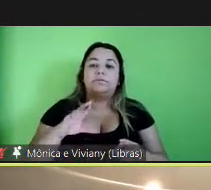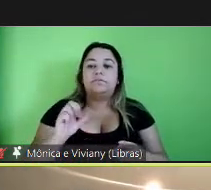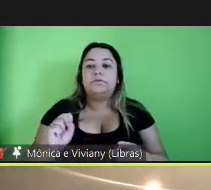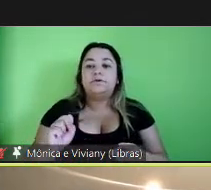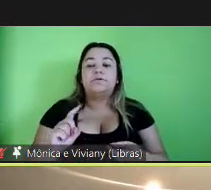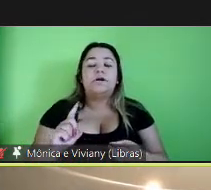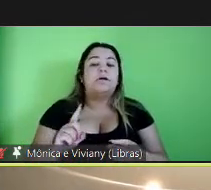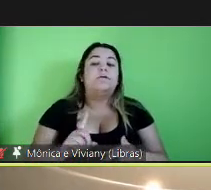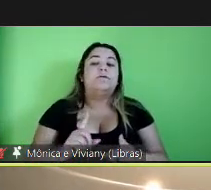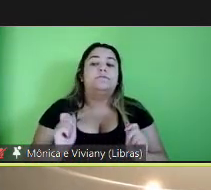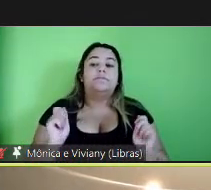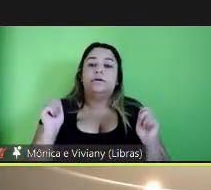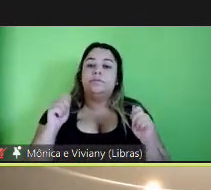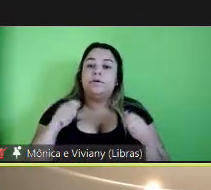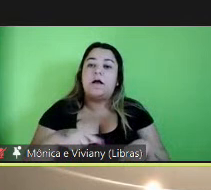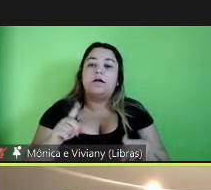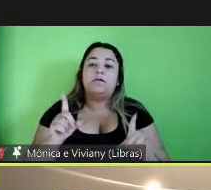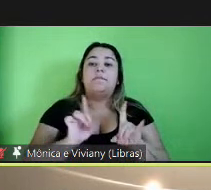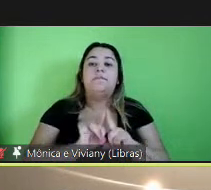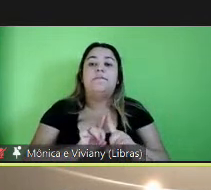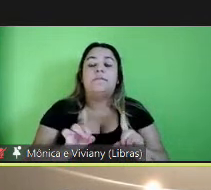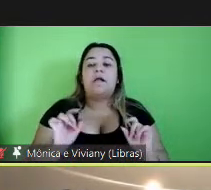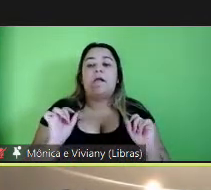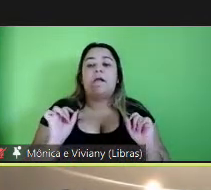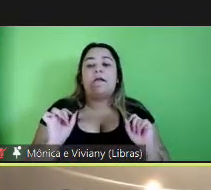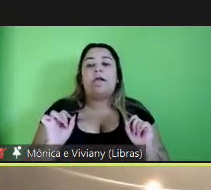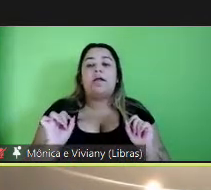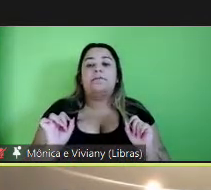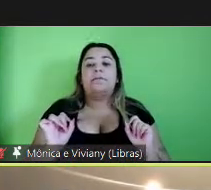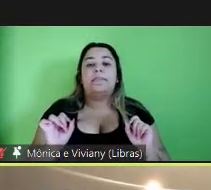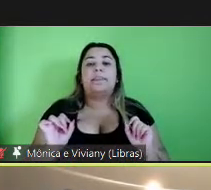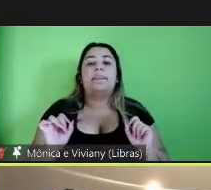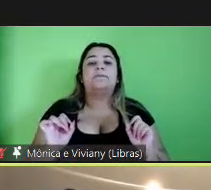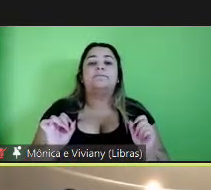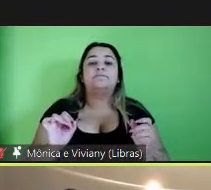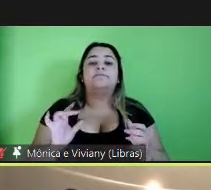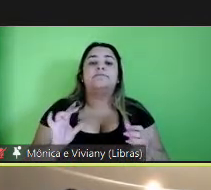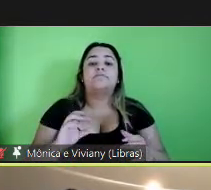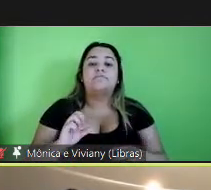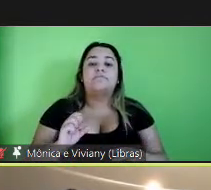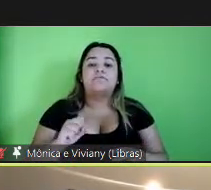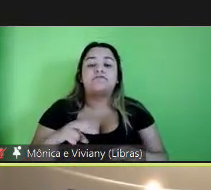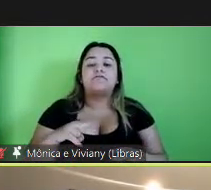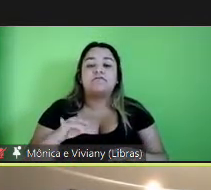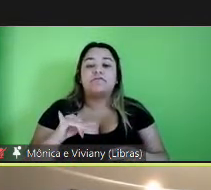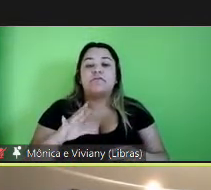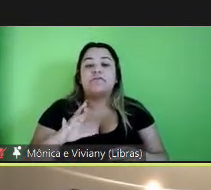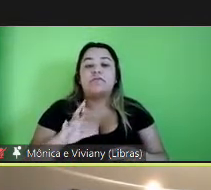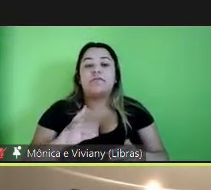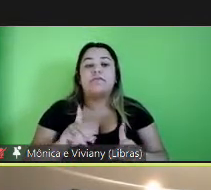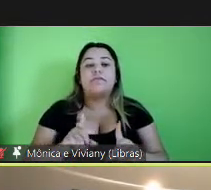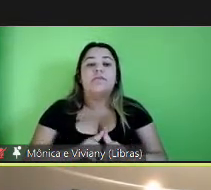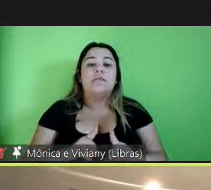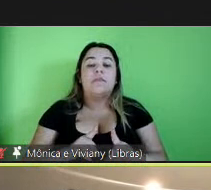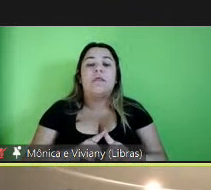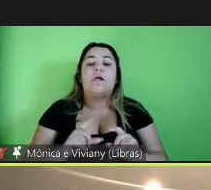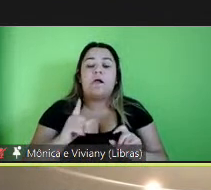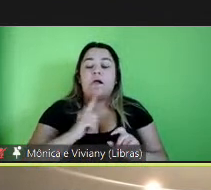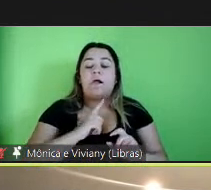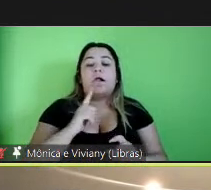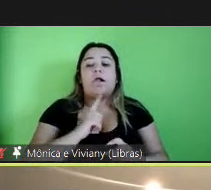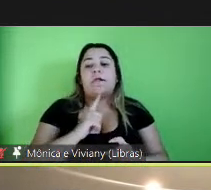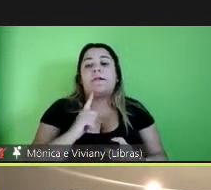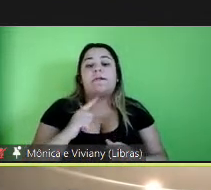that the senior buy-in created the environment for change and culture. There was very much a joint ownership as well,